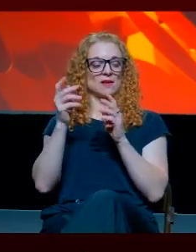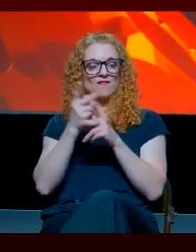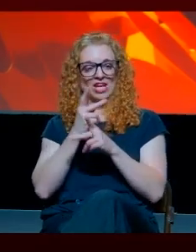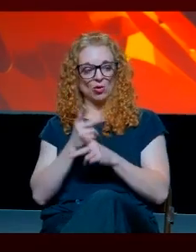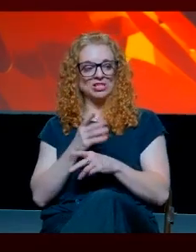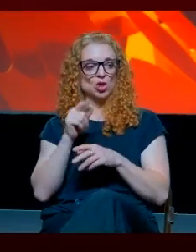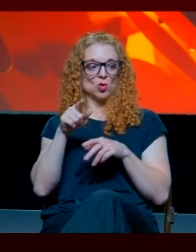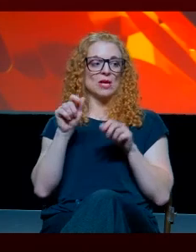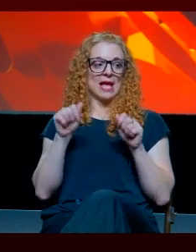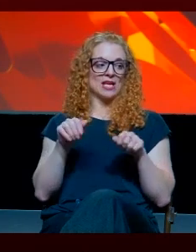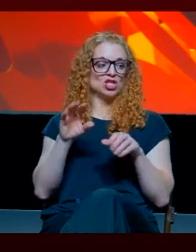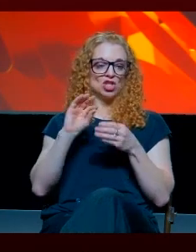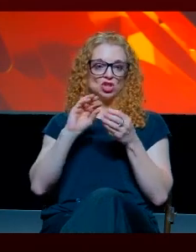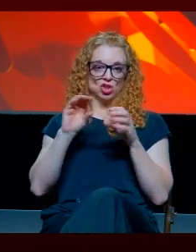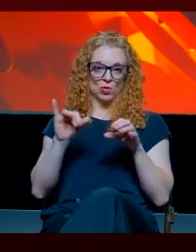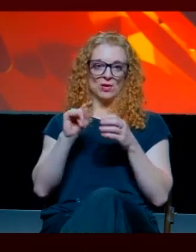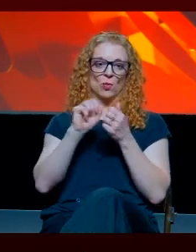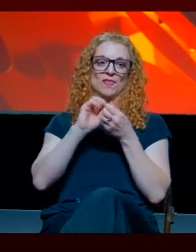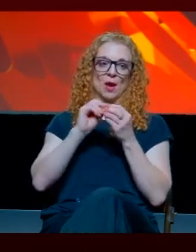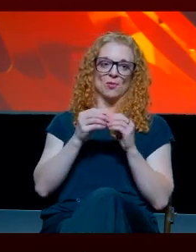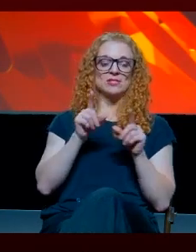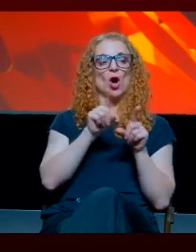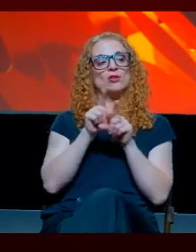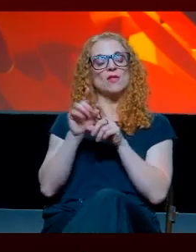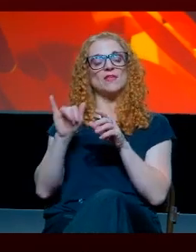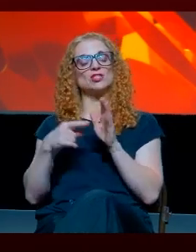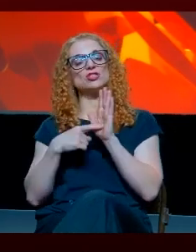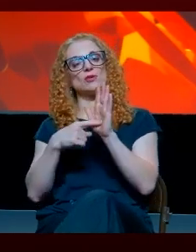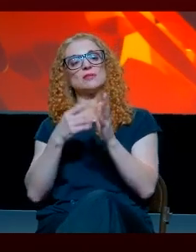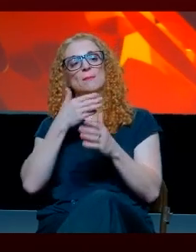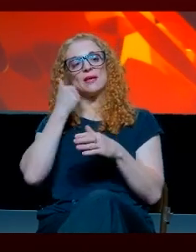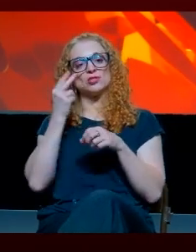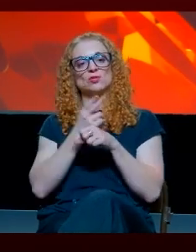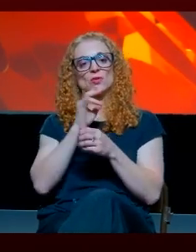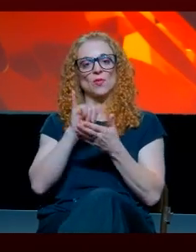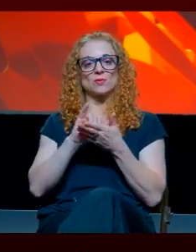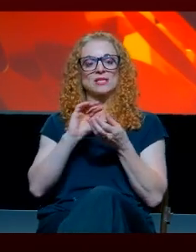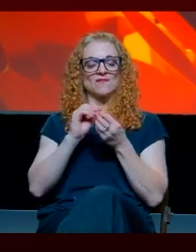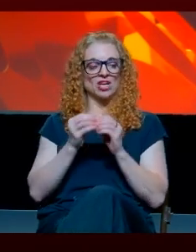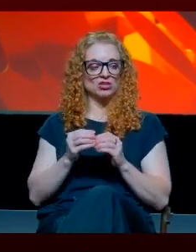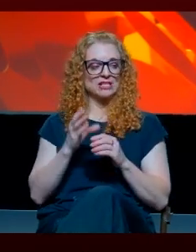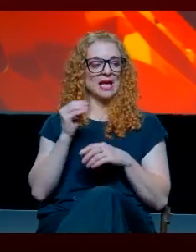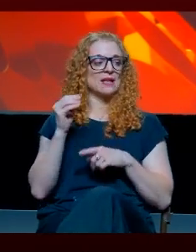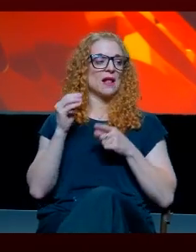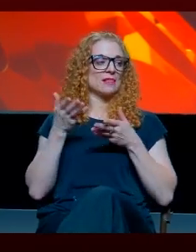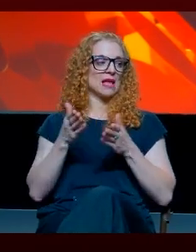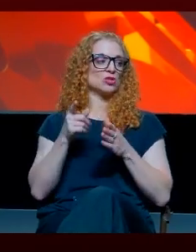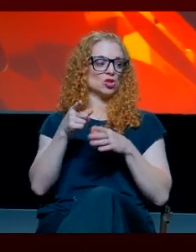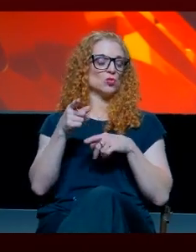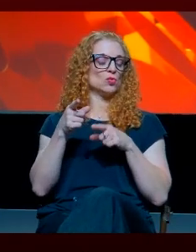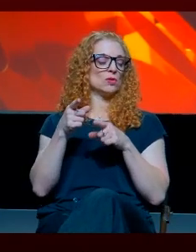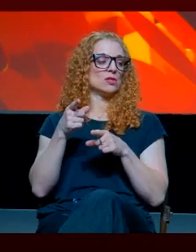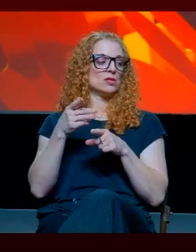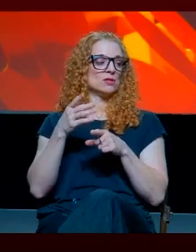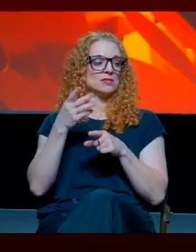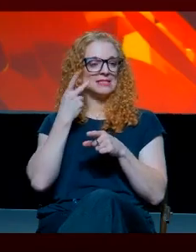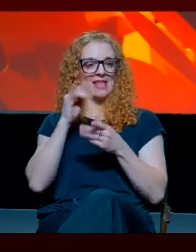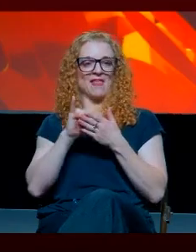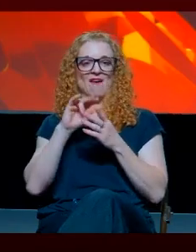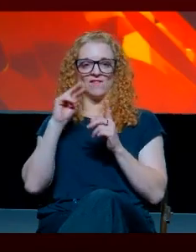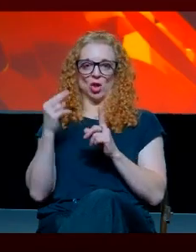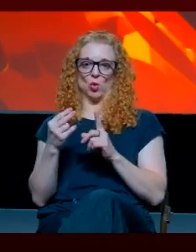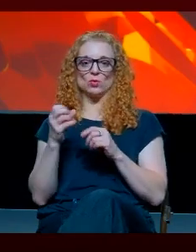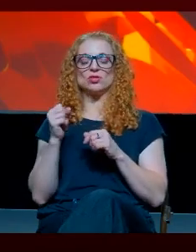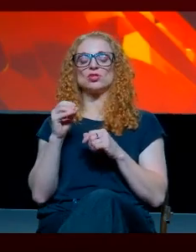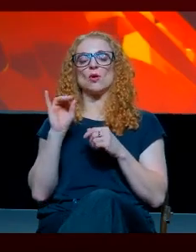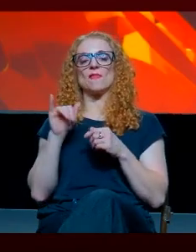numerically do it, and we can show that it actually best uses these configurations and allows you to give that sort of view. So this